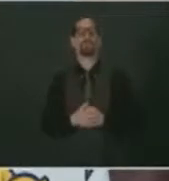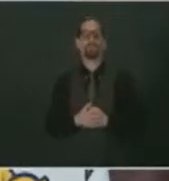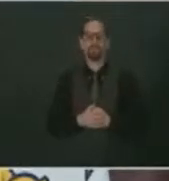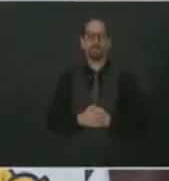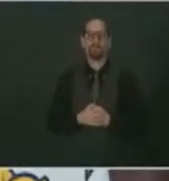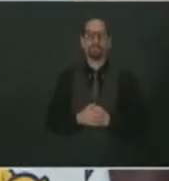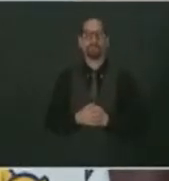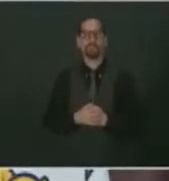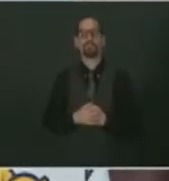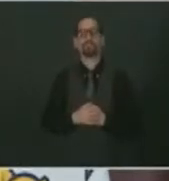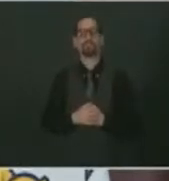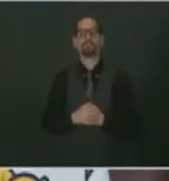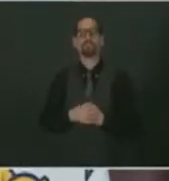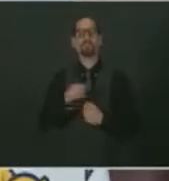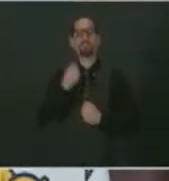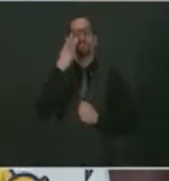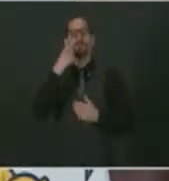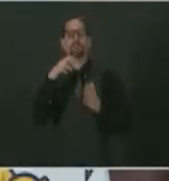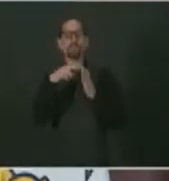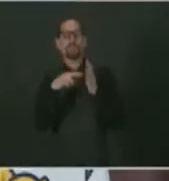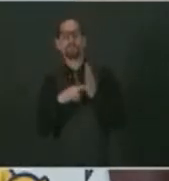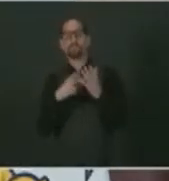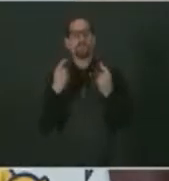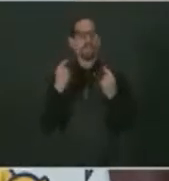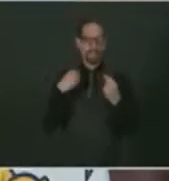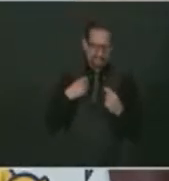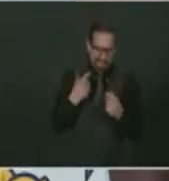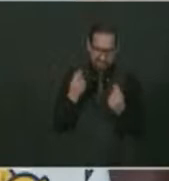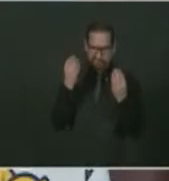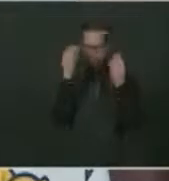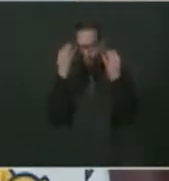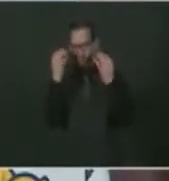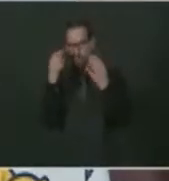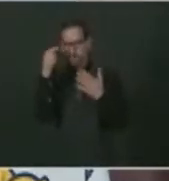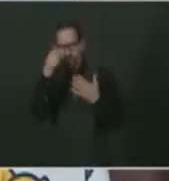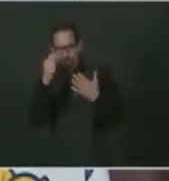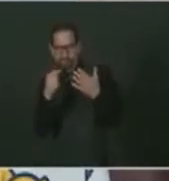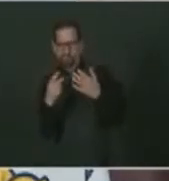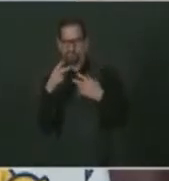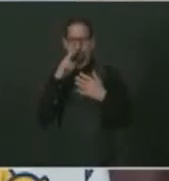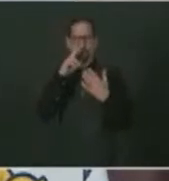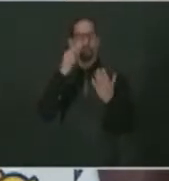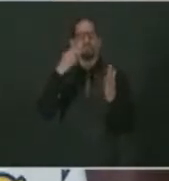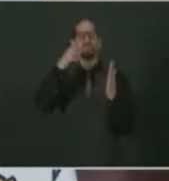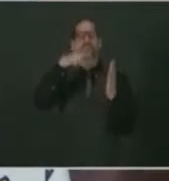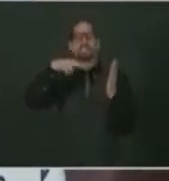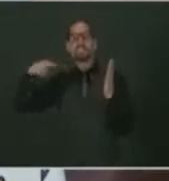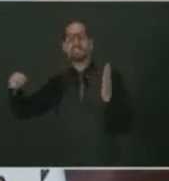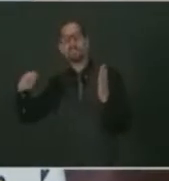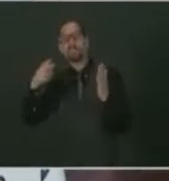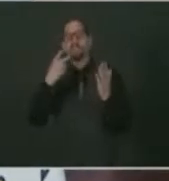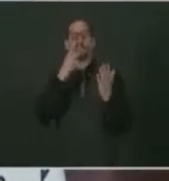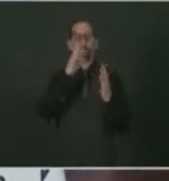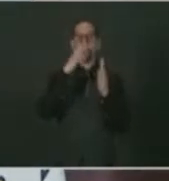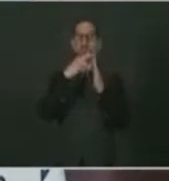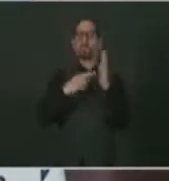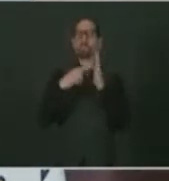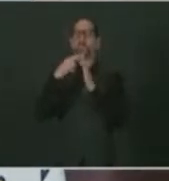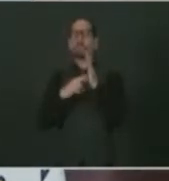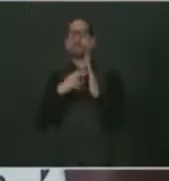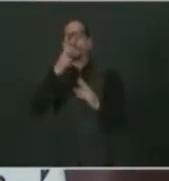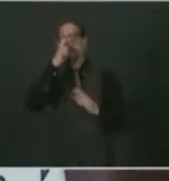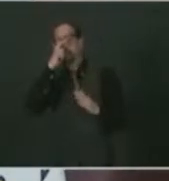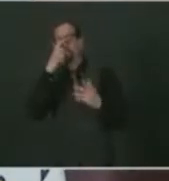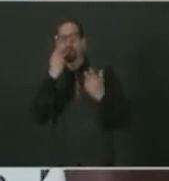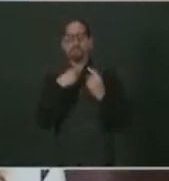going through our rules to look for those outmoded and unnecessary rules that might have made more sense as a structure or